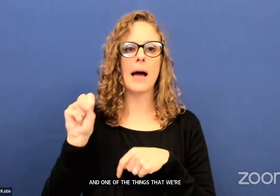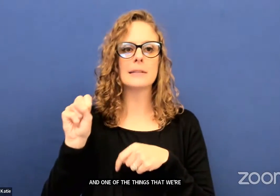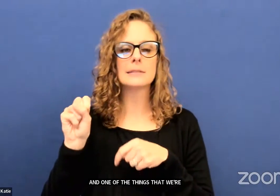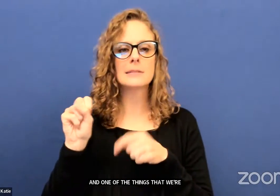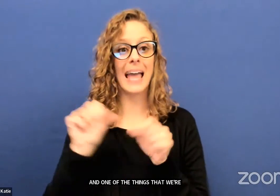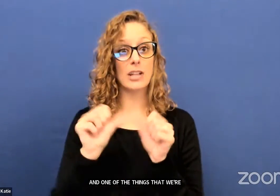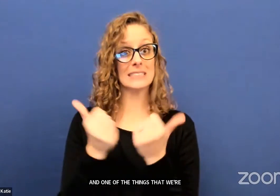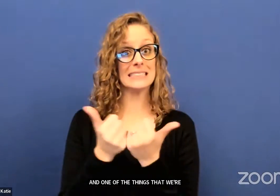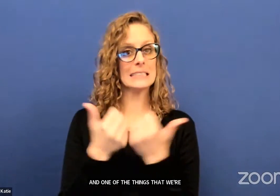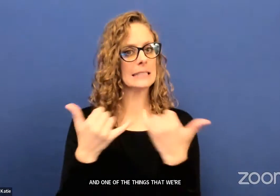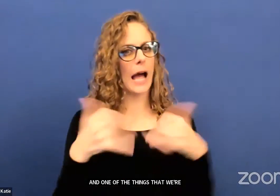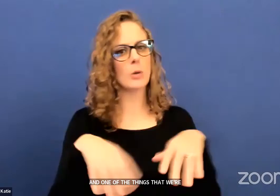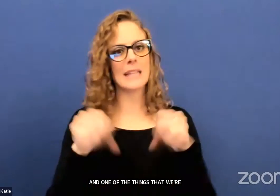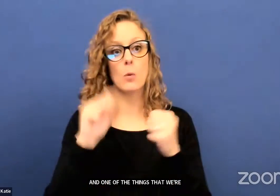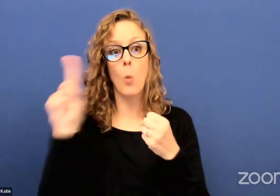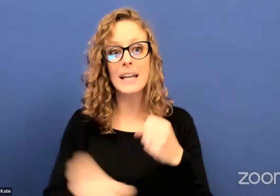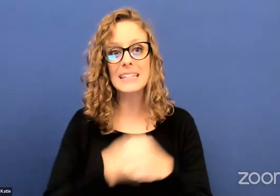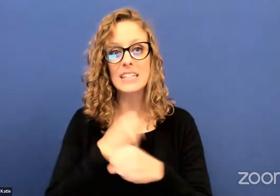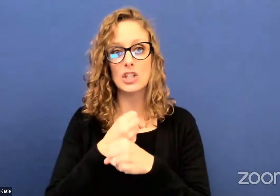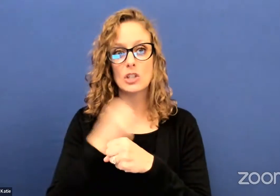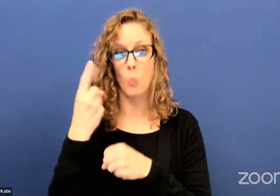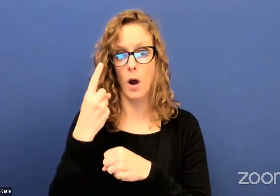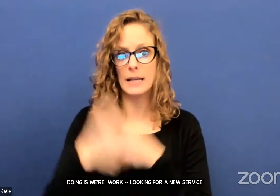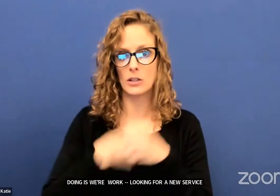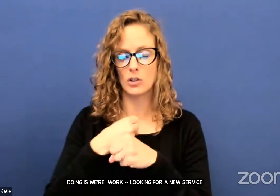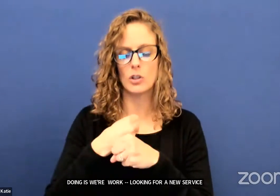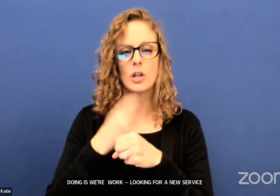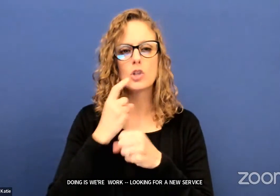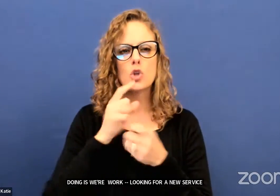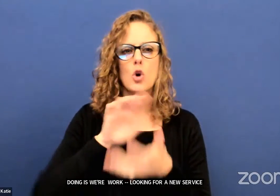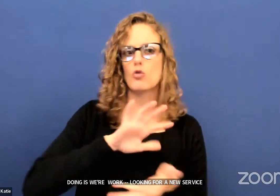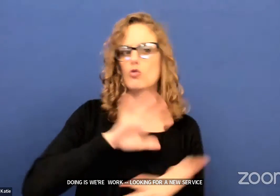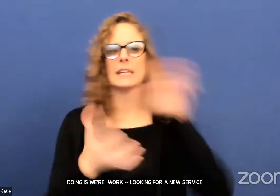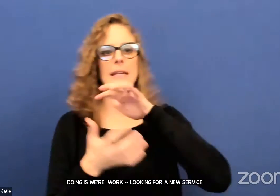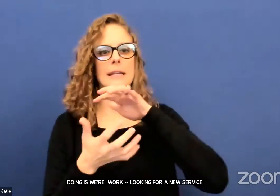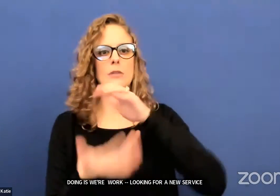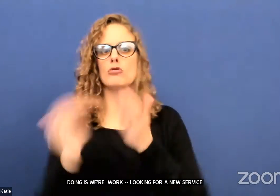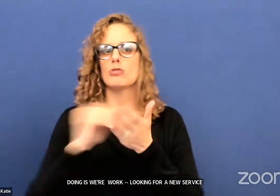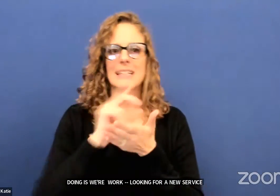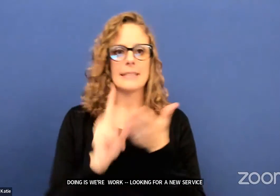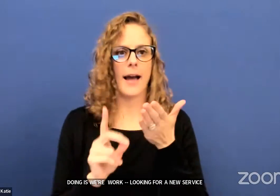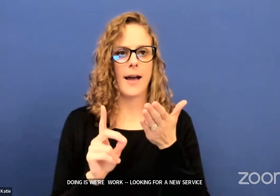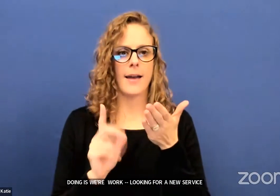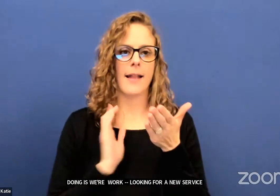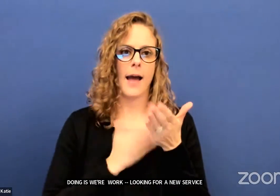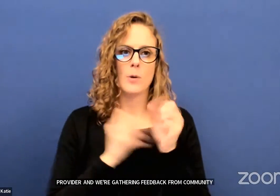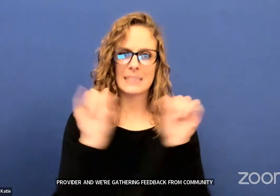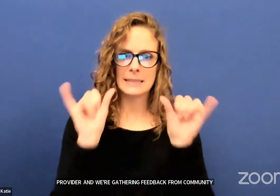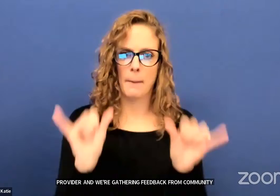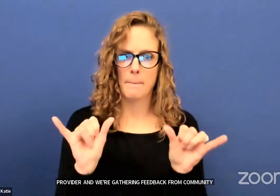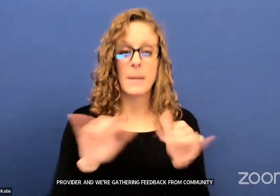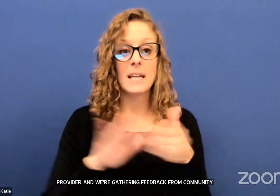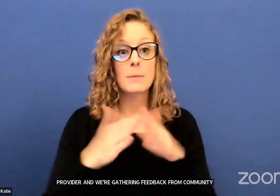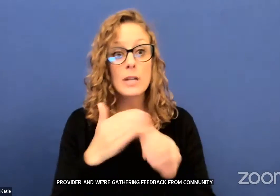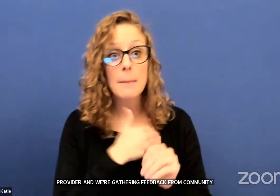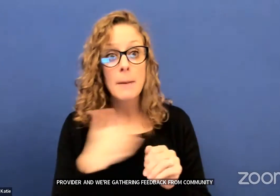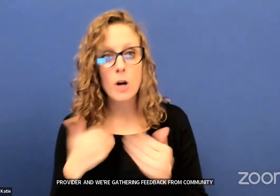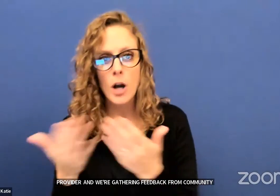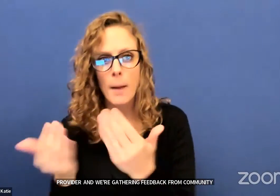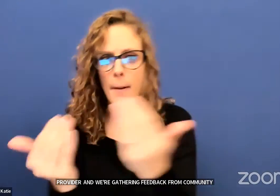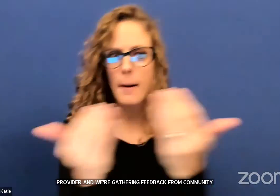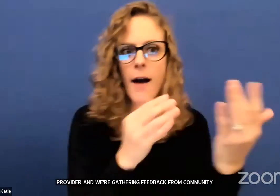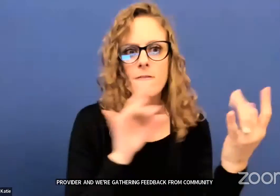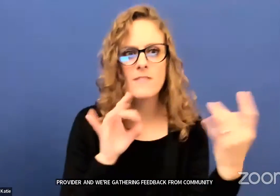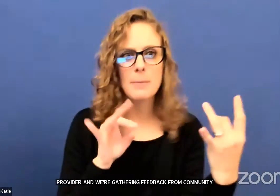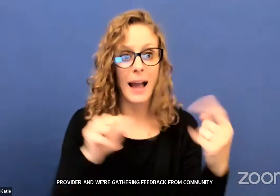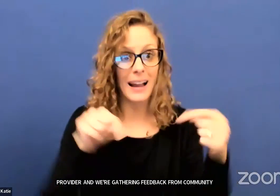process. And we are gathering feedback from community members. And so we really value the feedback that this table